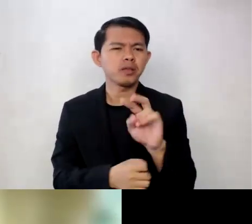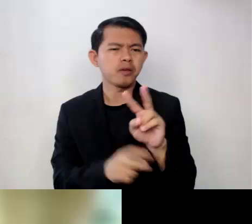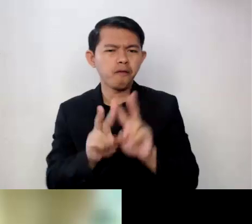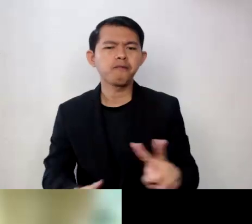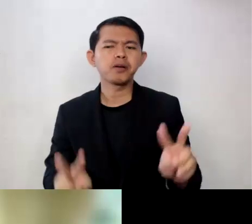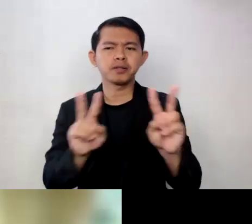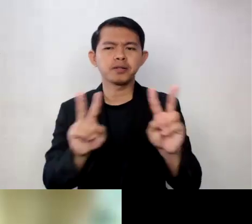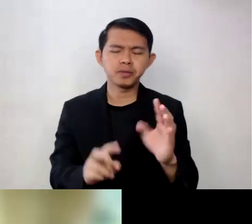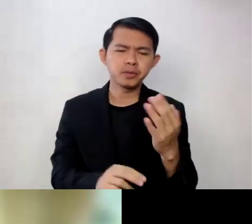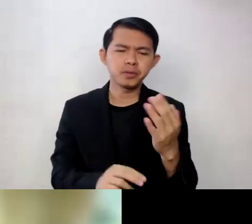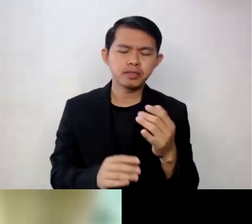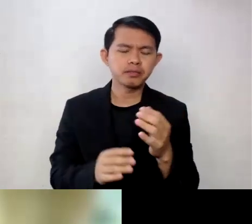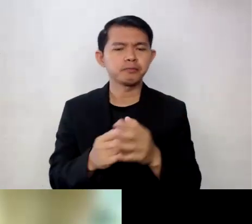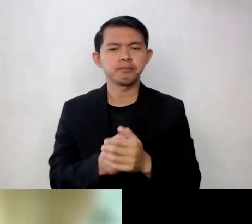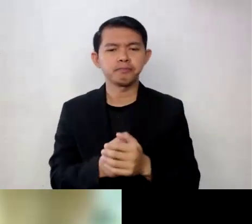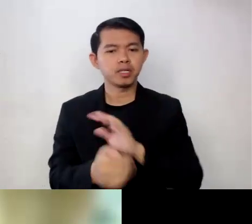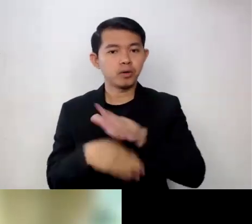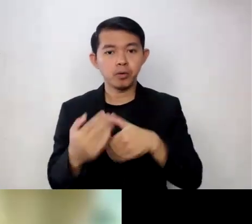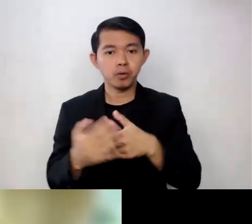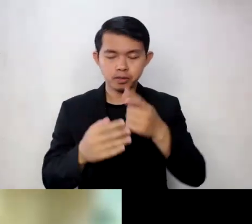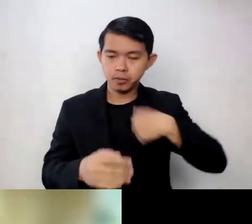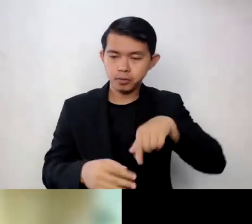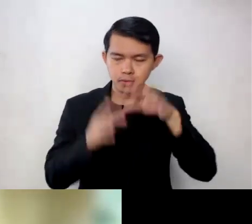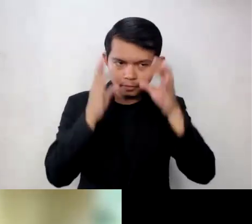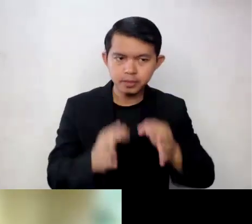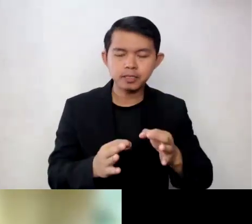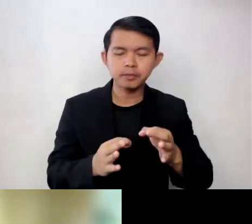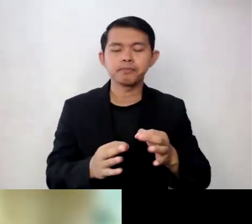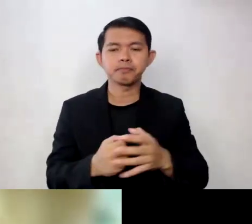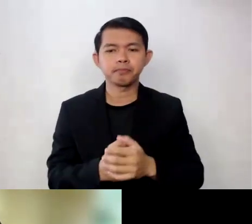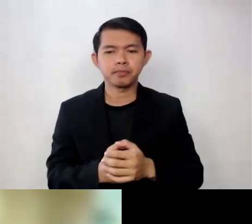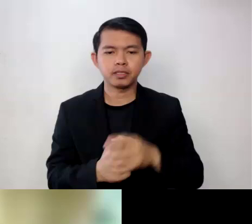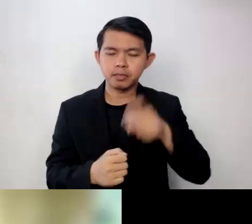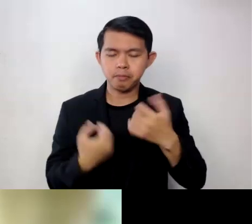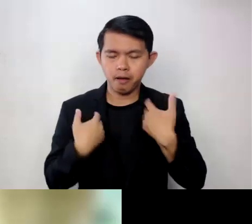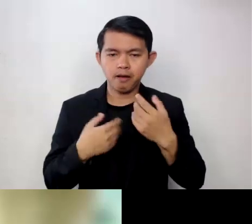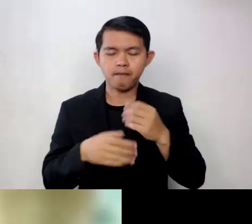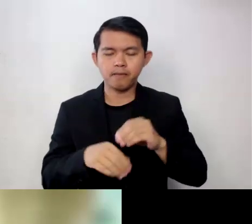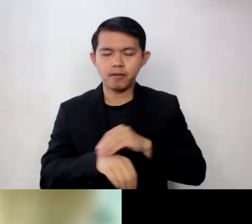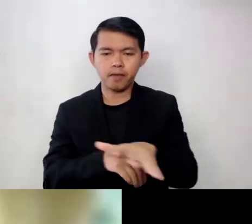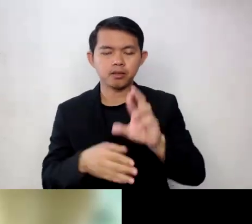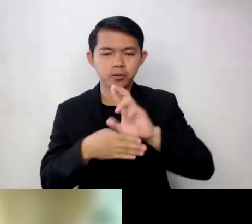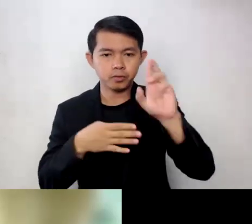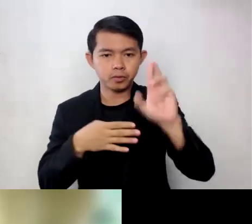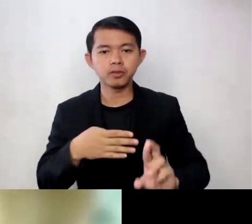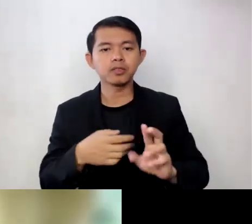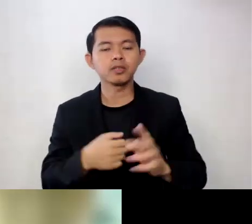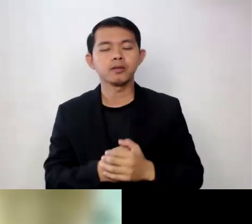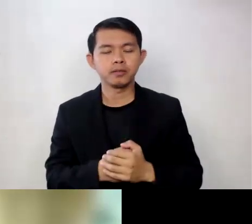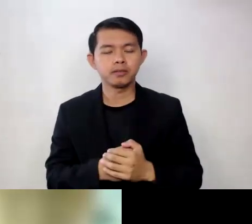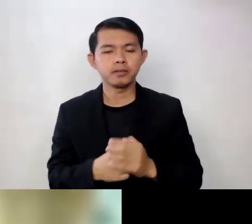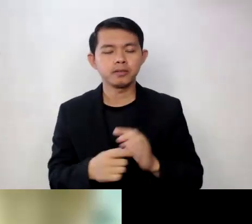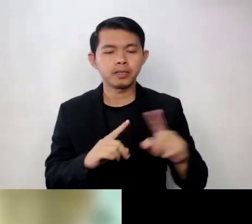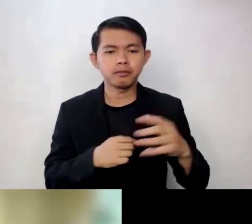all these decisions that we make may lead to different conclusions. And I think yung problem dito, primarily, is